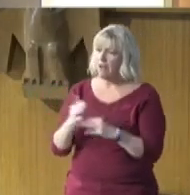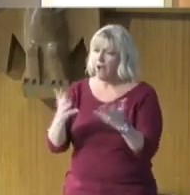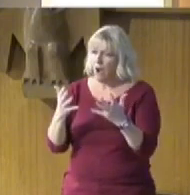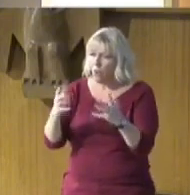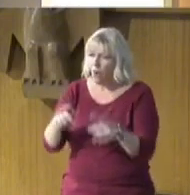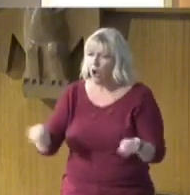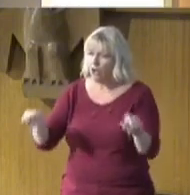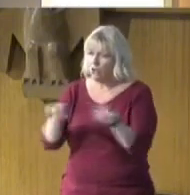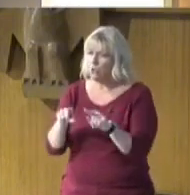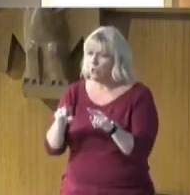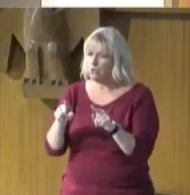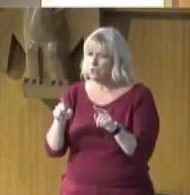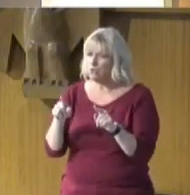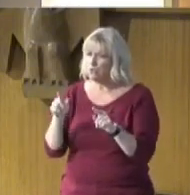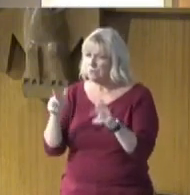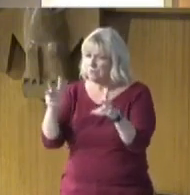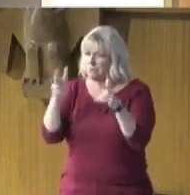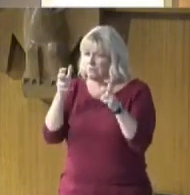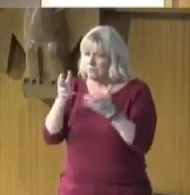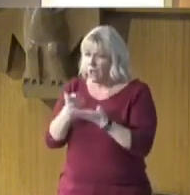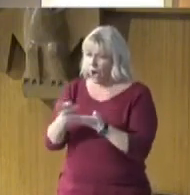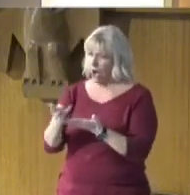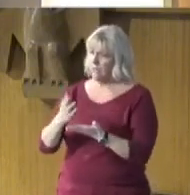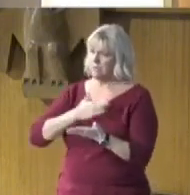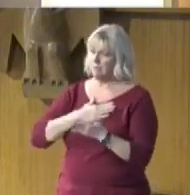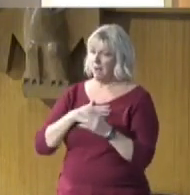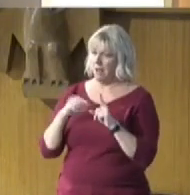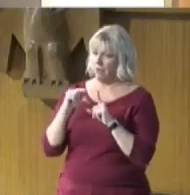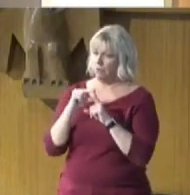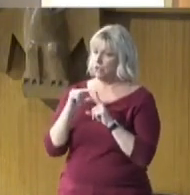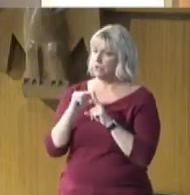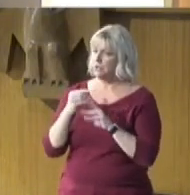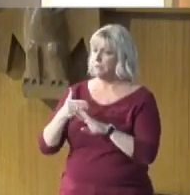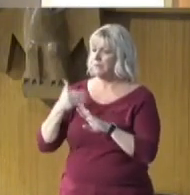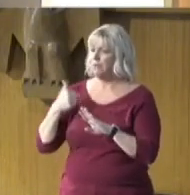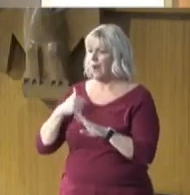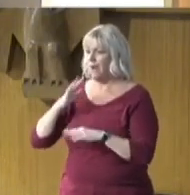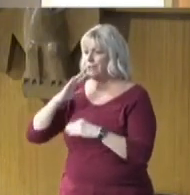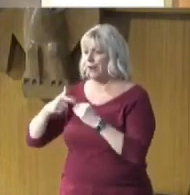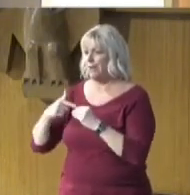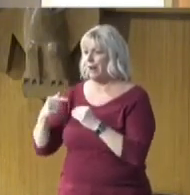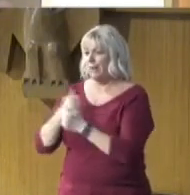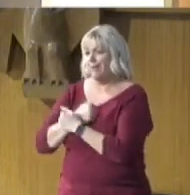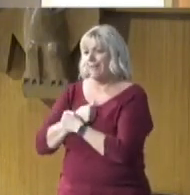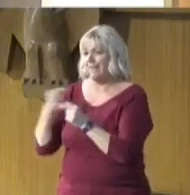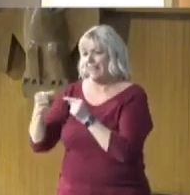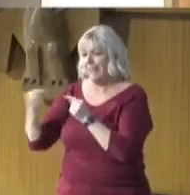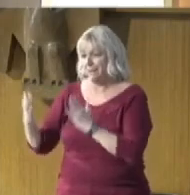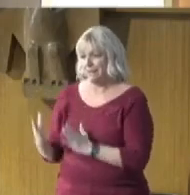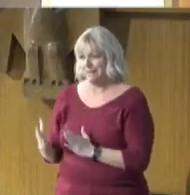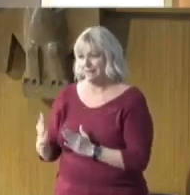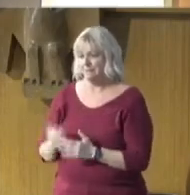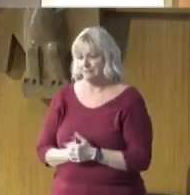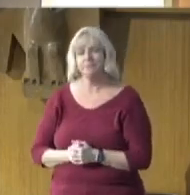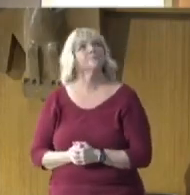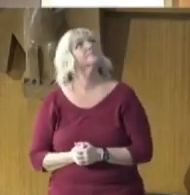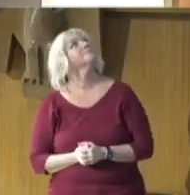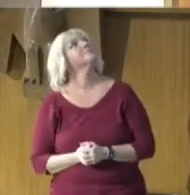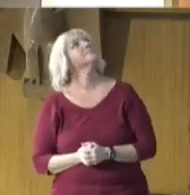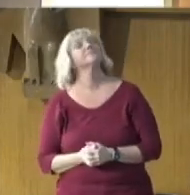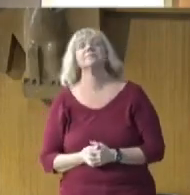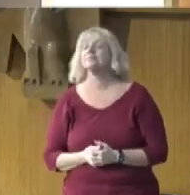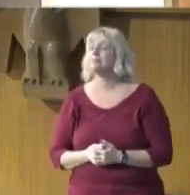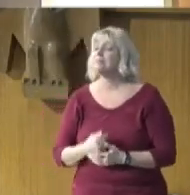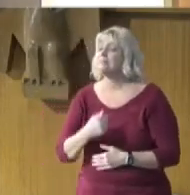me honestly say these things before I talk about loving our enemies moving forward. So this is from my lament on Friday night. I said,